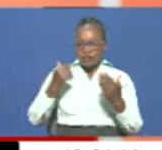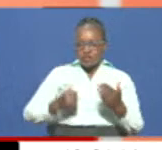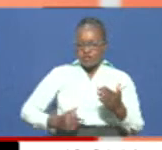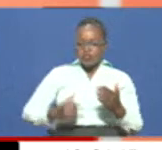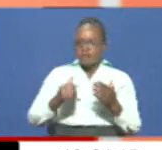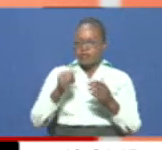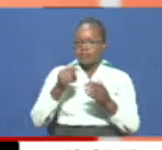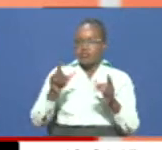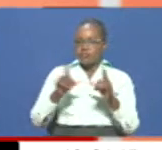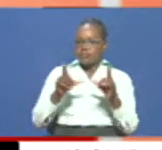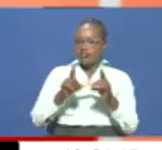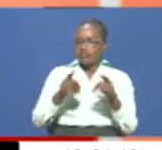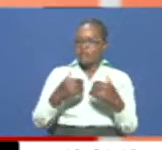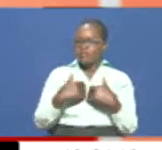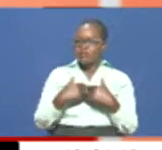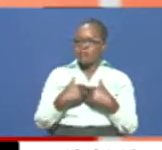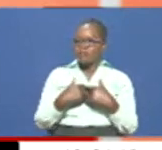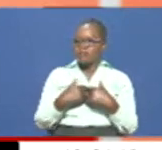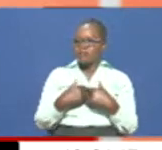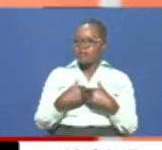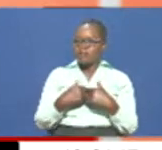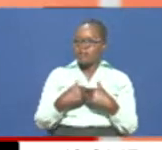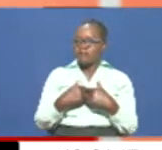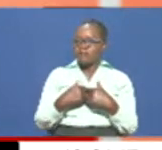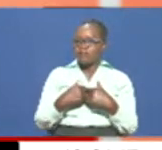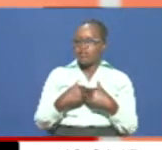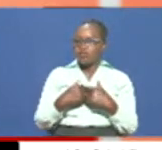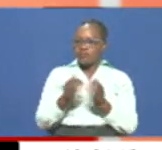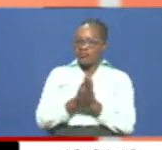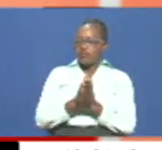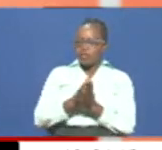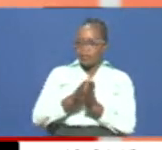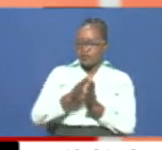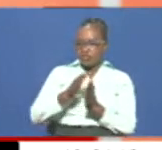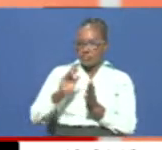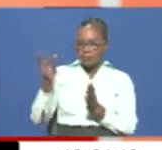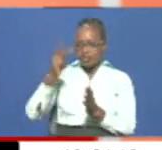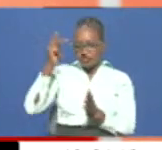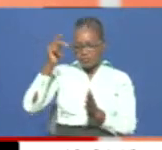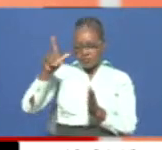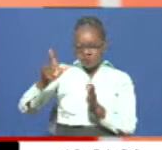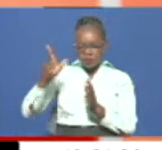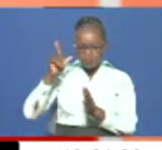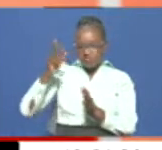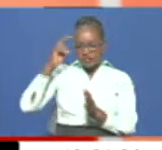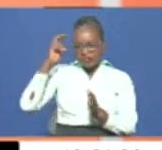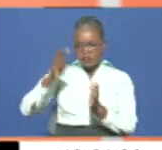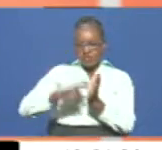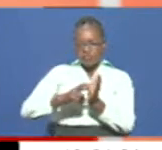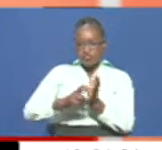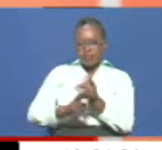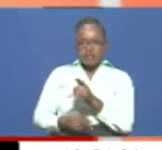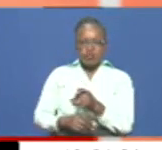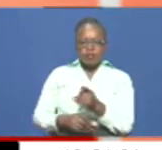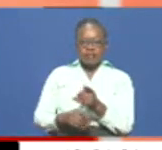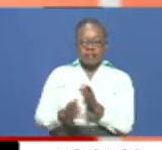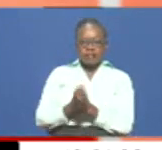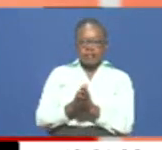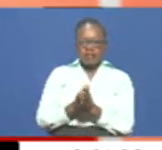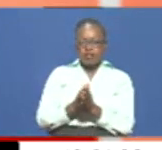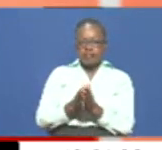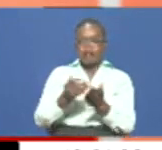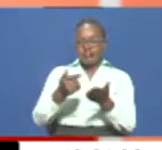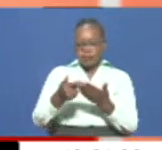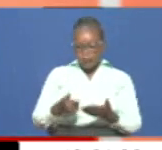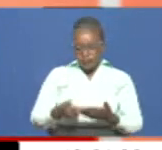certificate, that's the one which is recognized by the Kenyan laws. And right now, there's a mediation going on. And